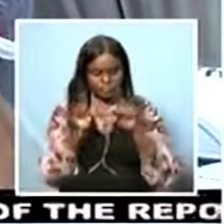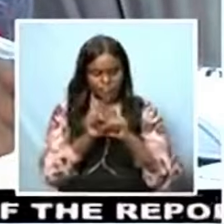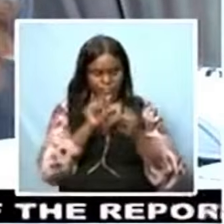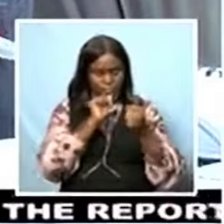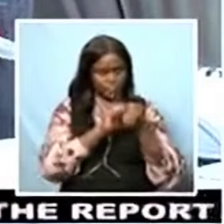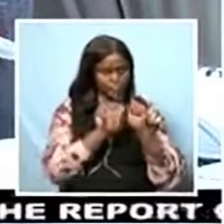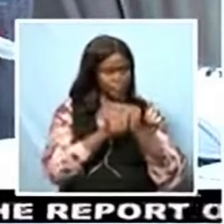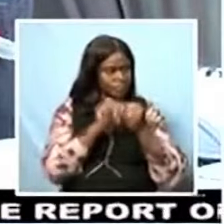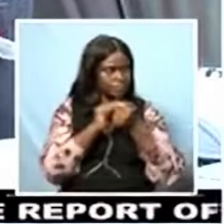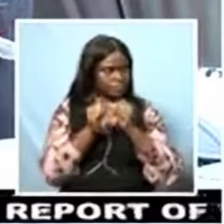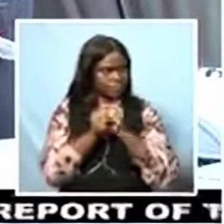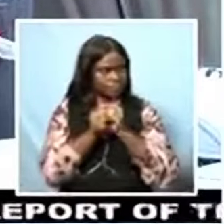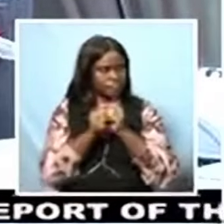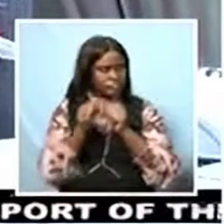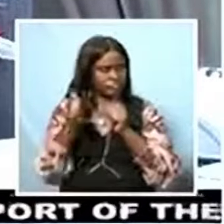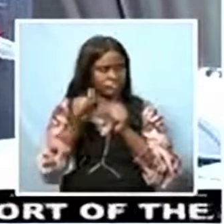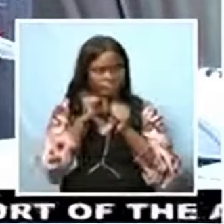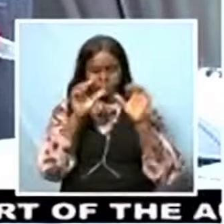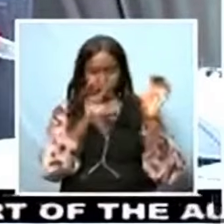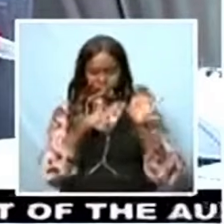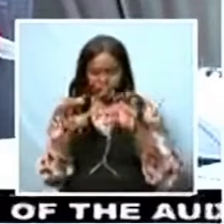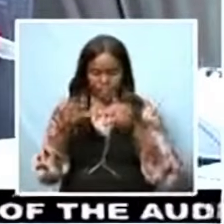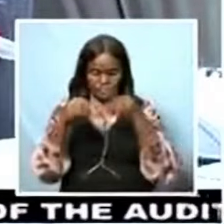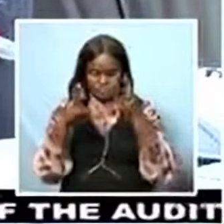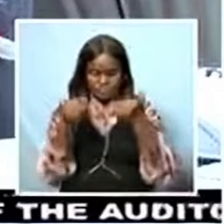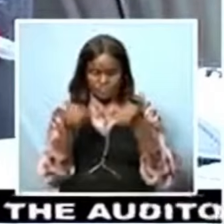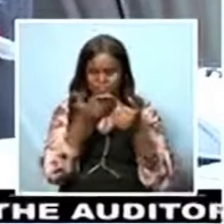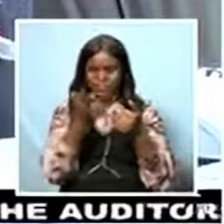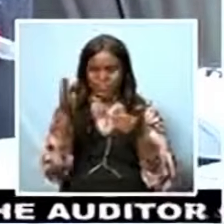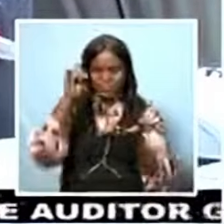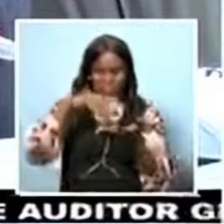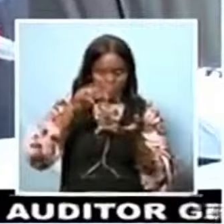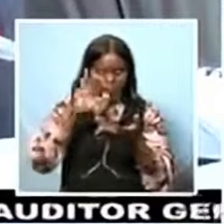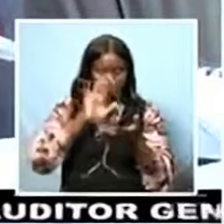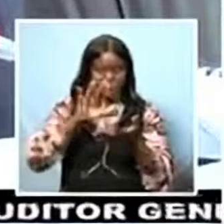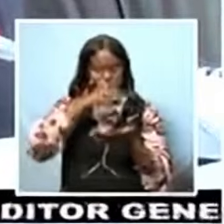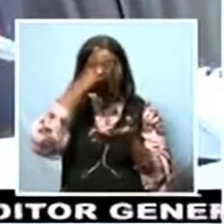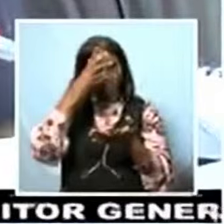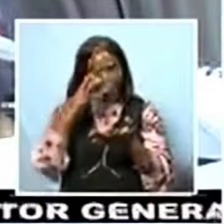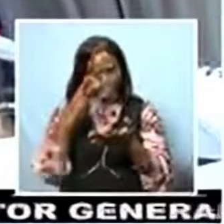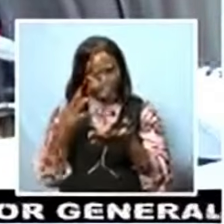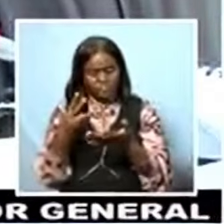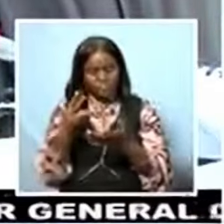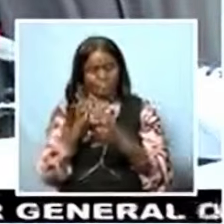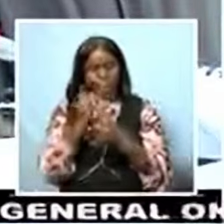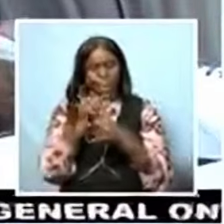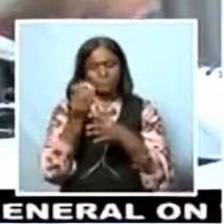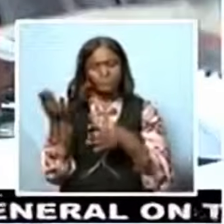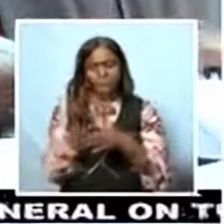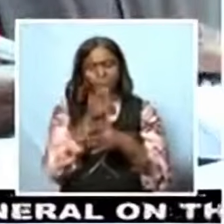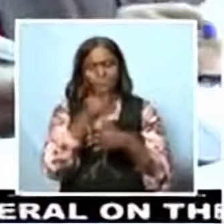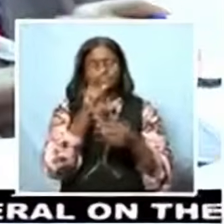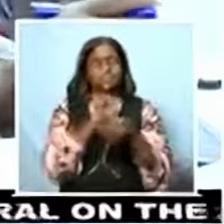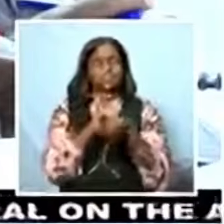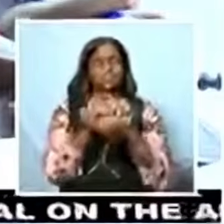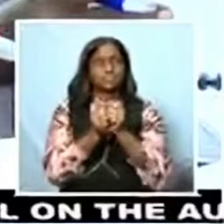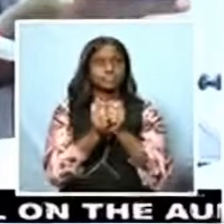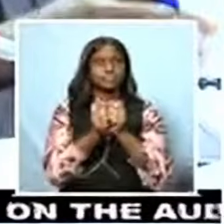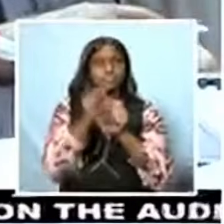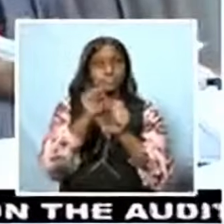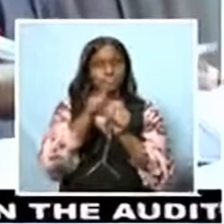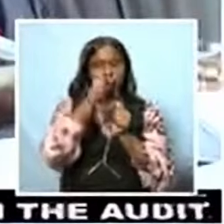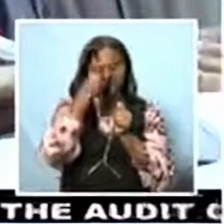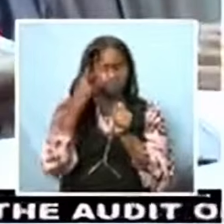query that they did not provide a copy of their NRC, or is the query that the